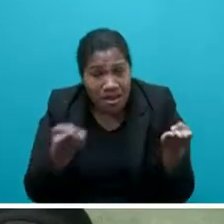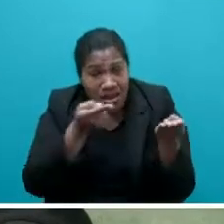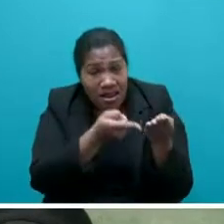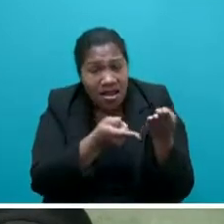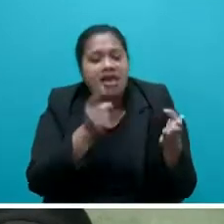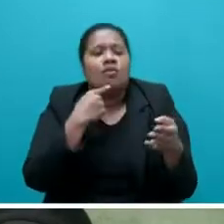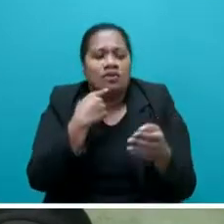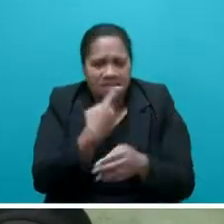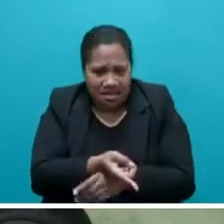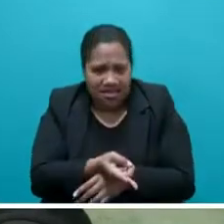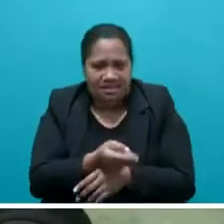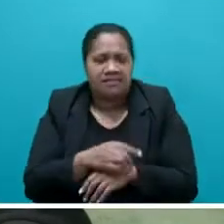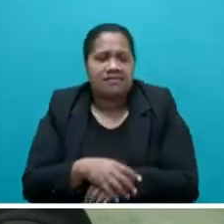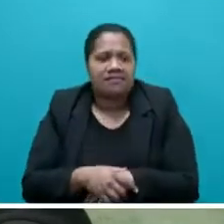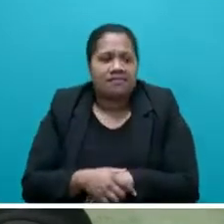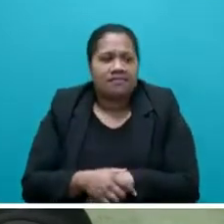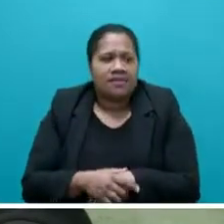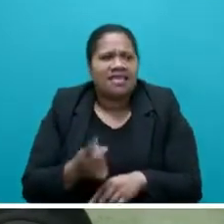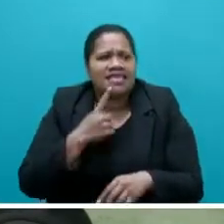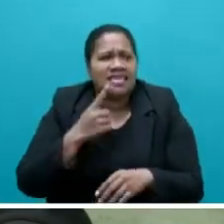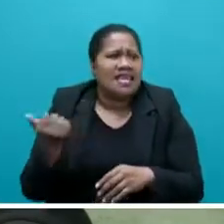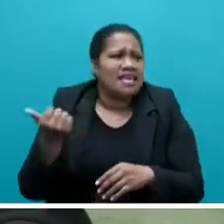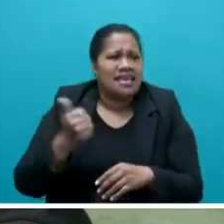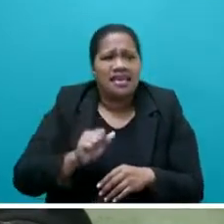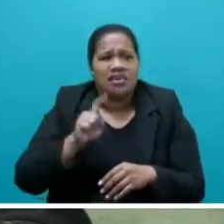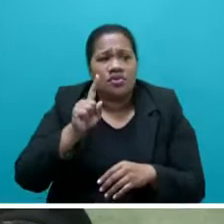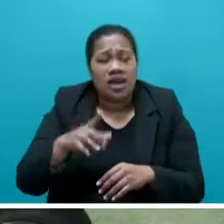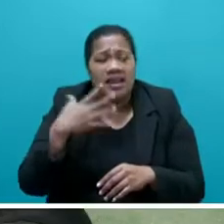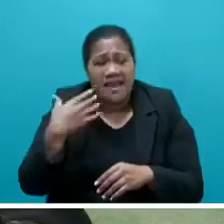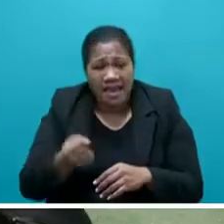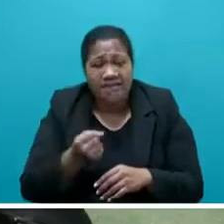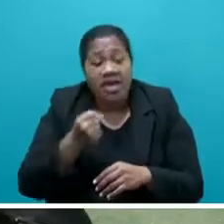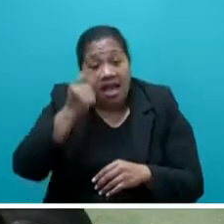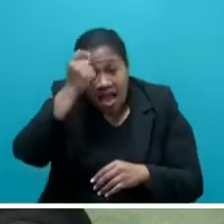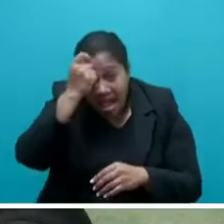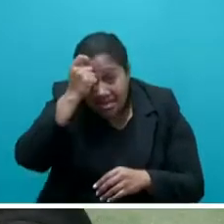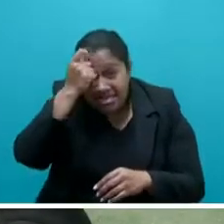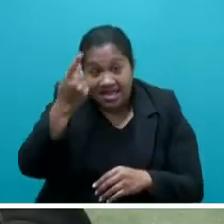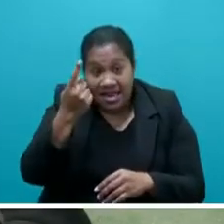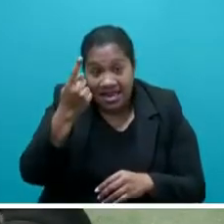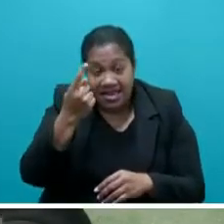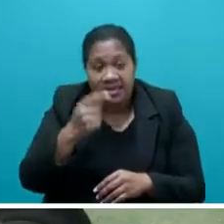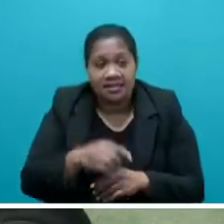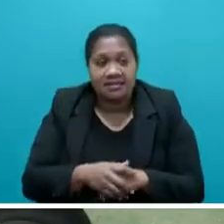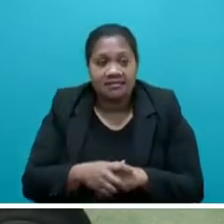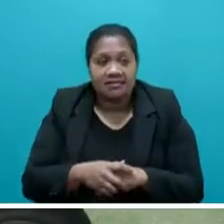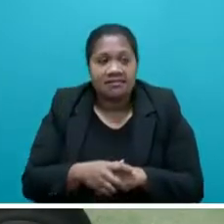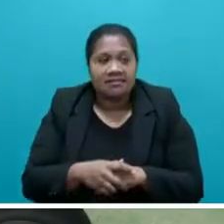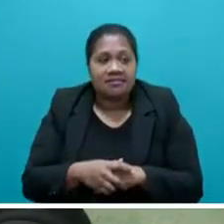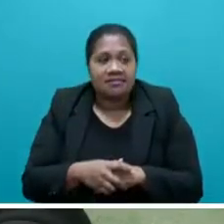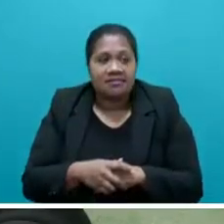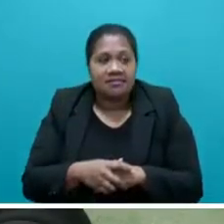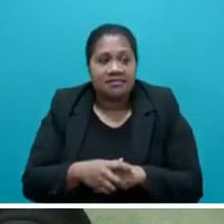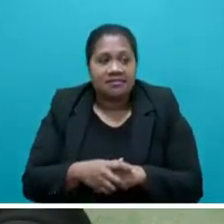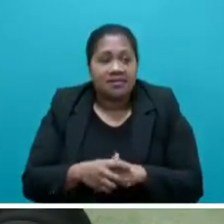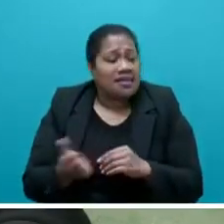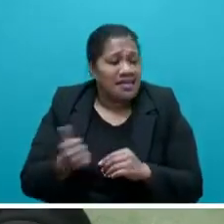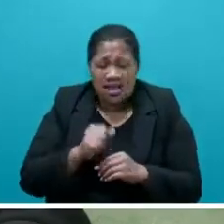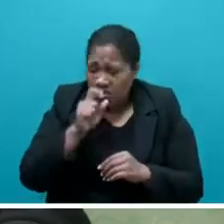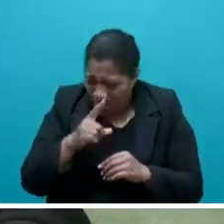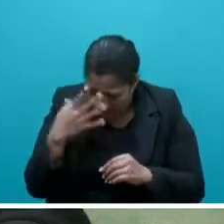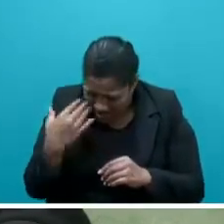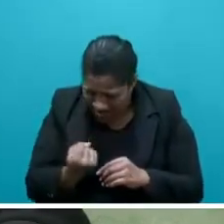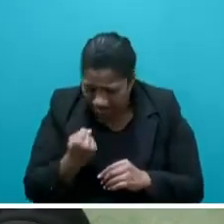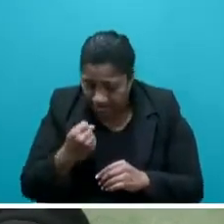sir, anybody that has a basic understanding of Christian theology, anybody that has a